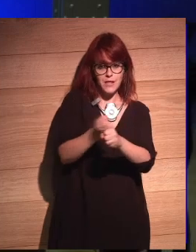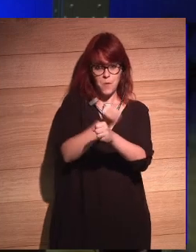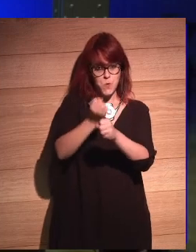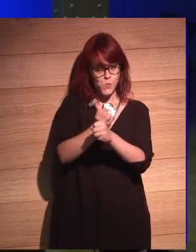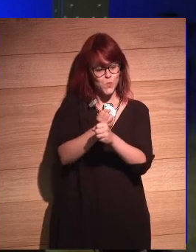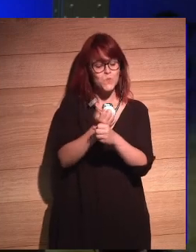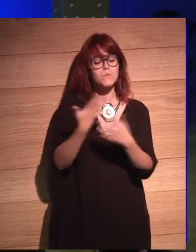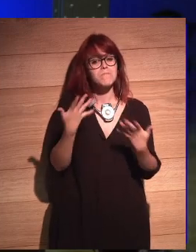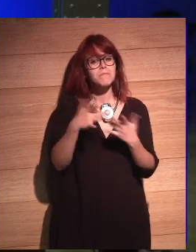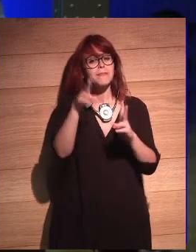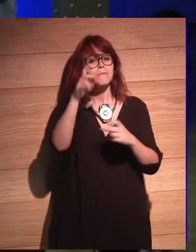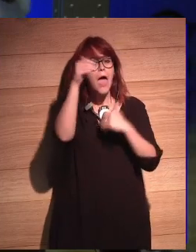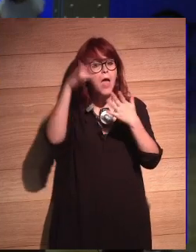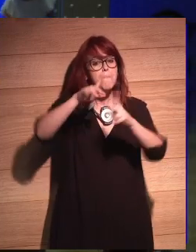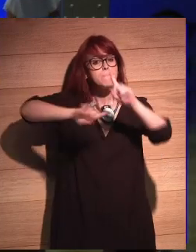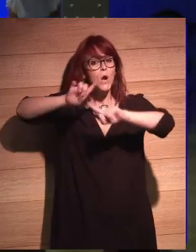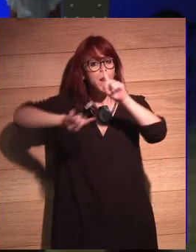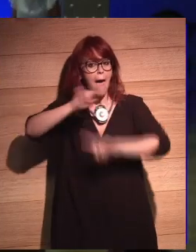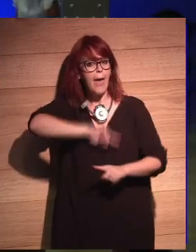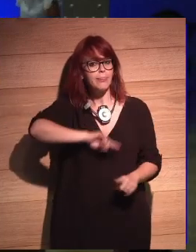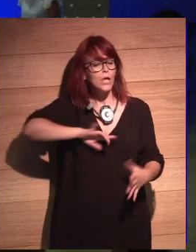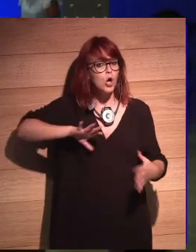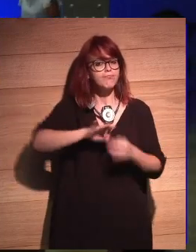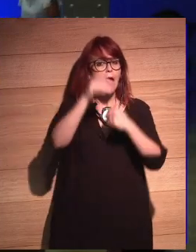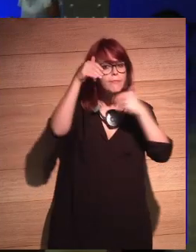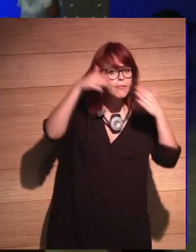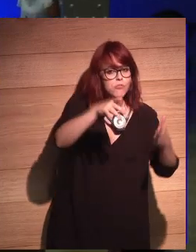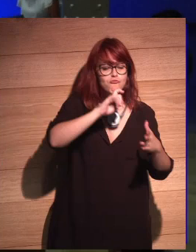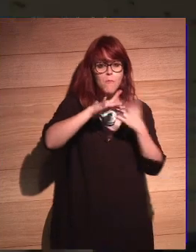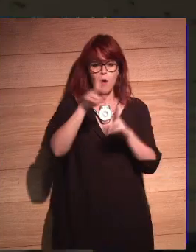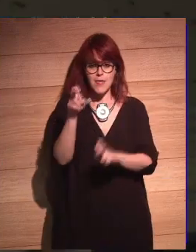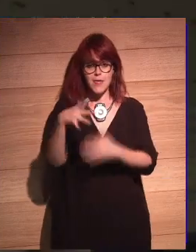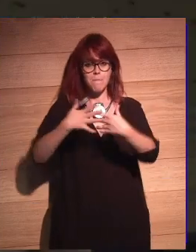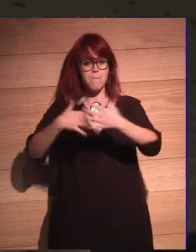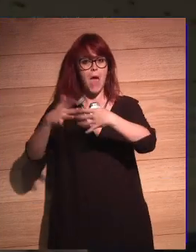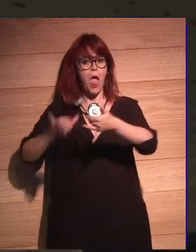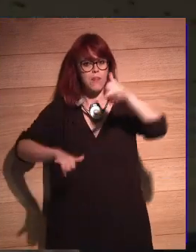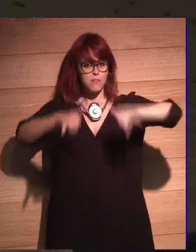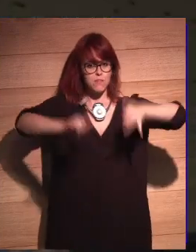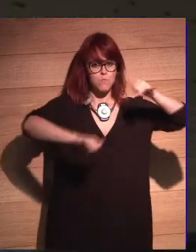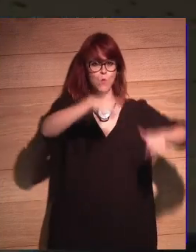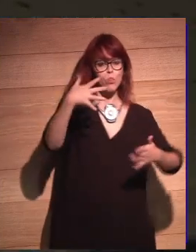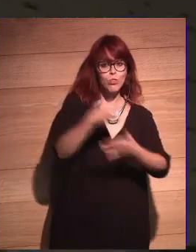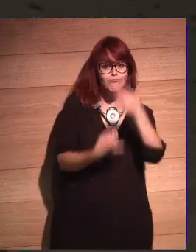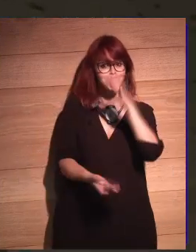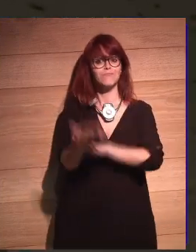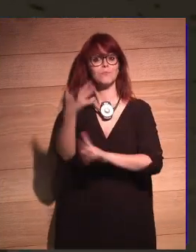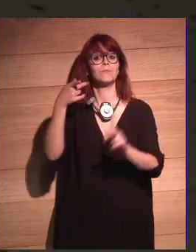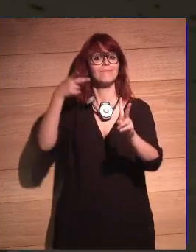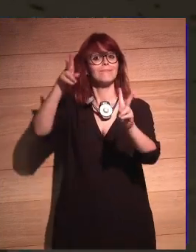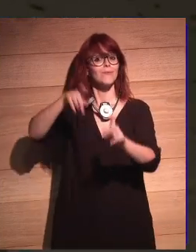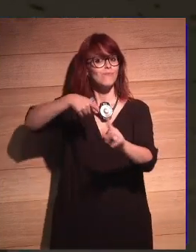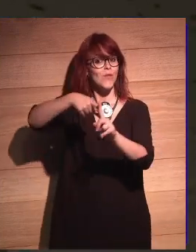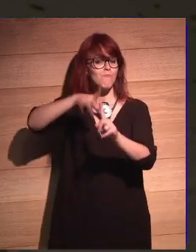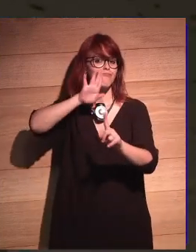ethical issues and the problems of manipulation that bring all these fantastic